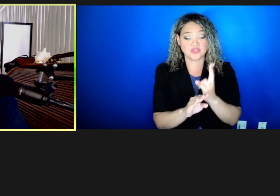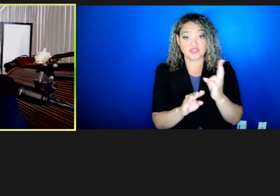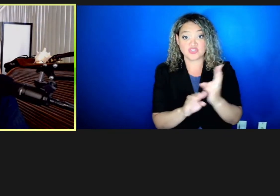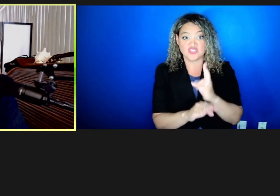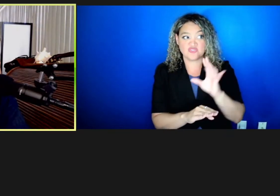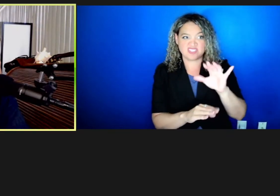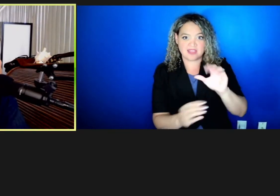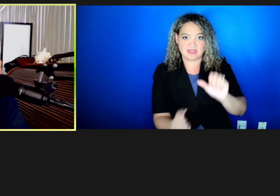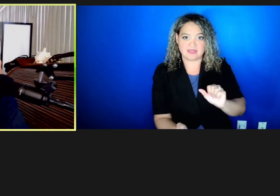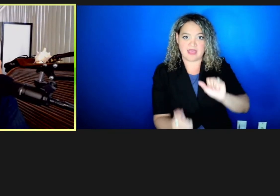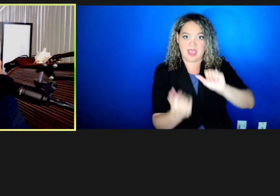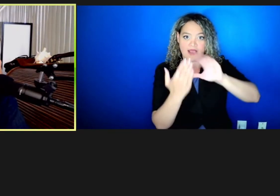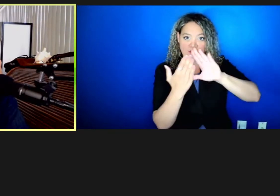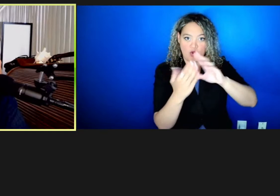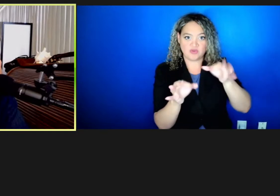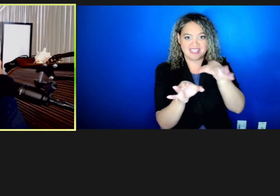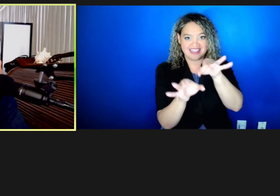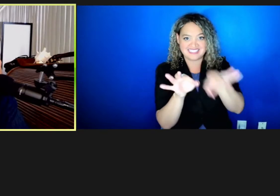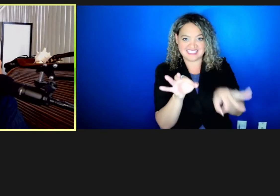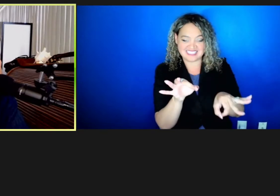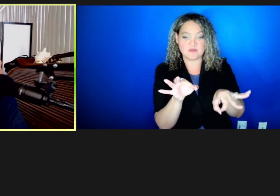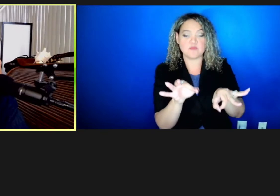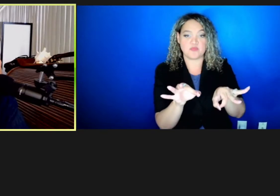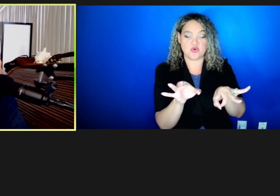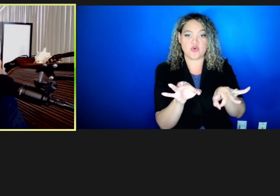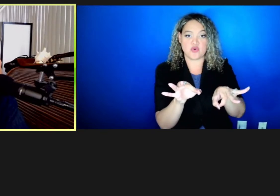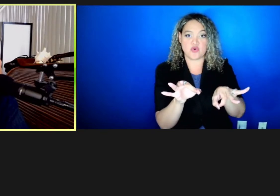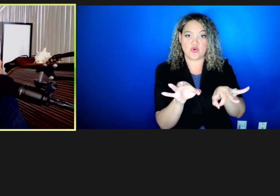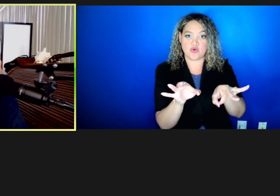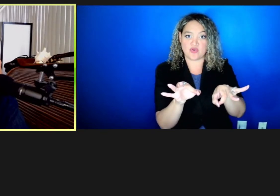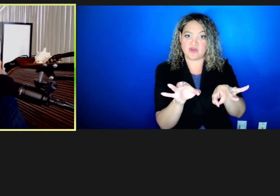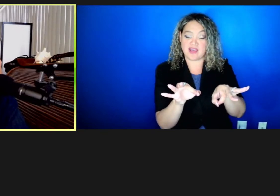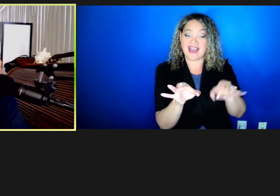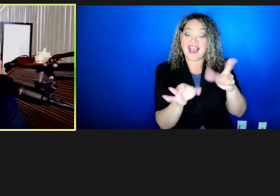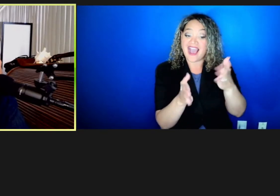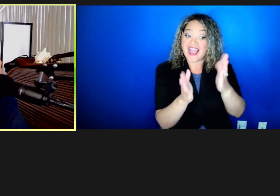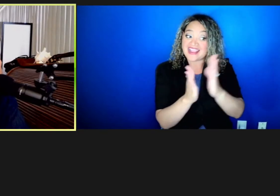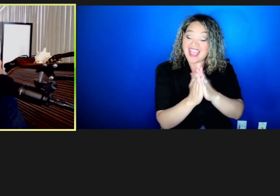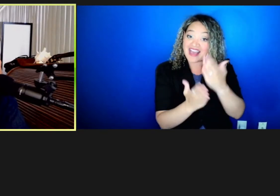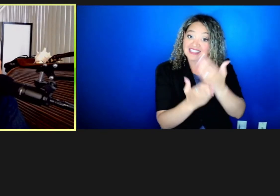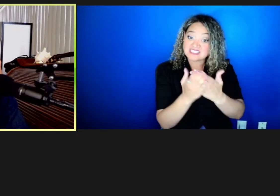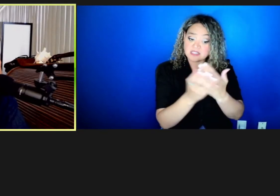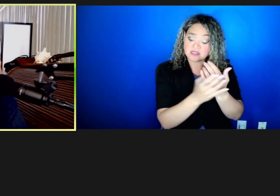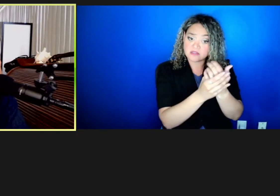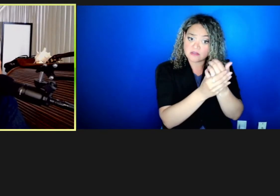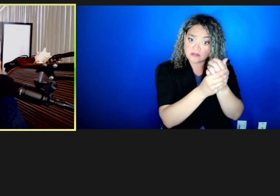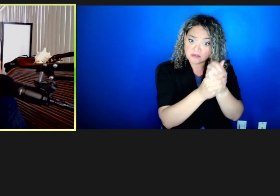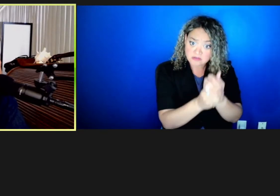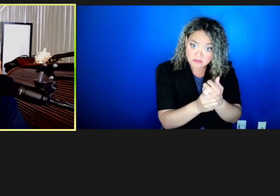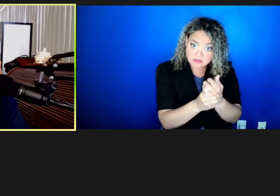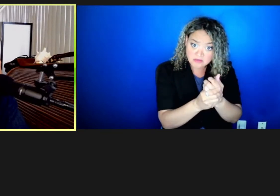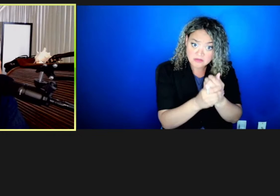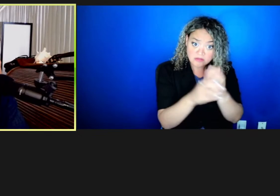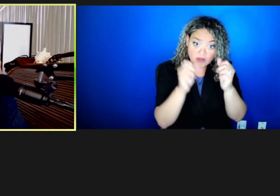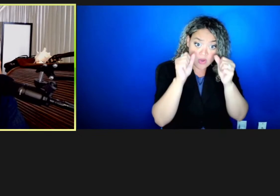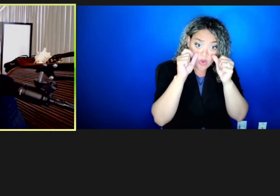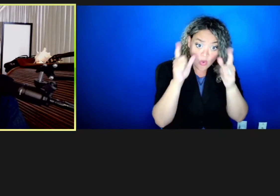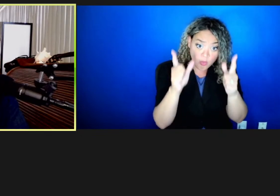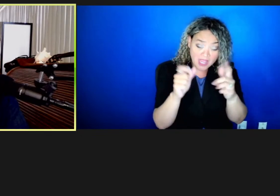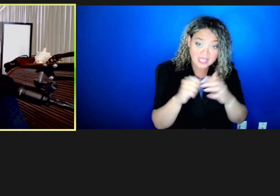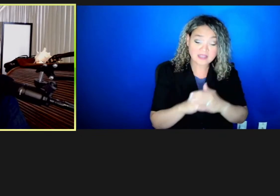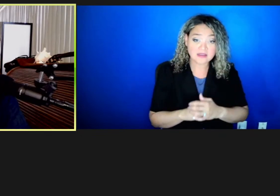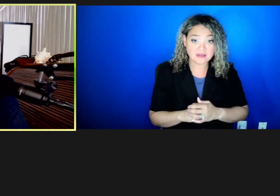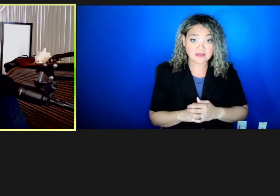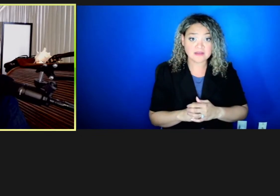Eulenberg's terribly simple lexicon, I asked with a hand squeeze if Dad was conscious, and then we